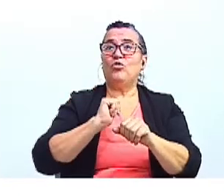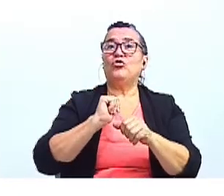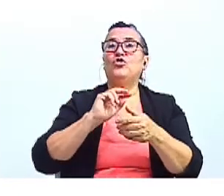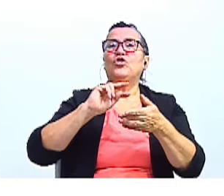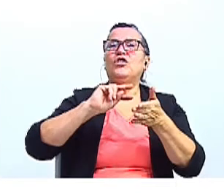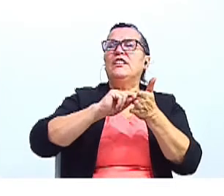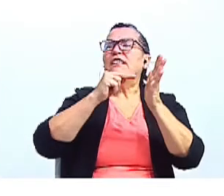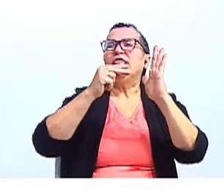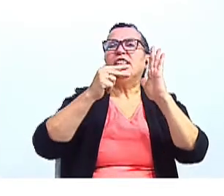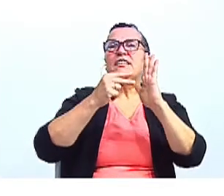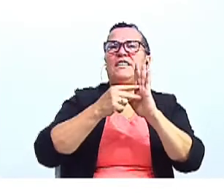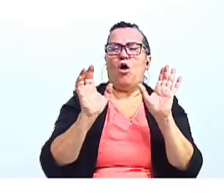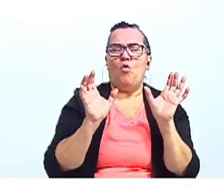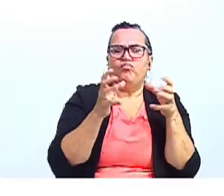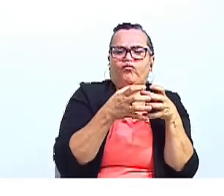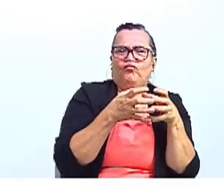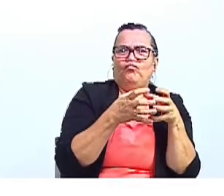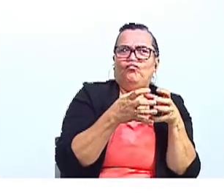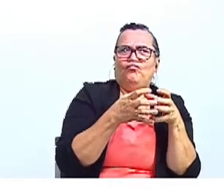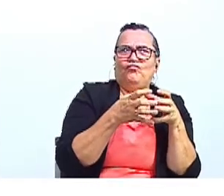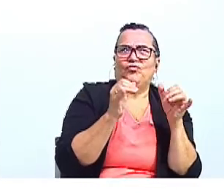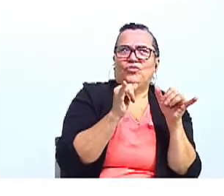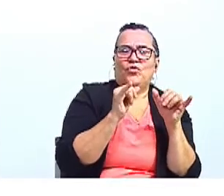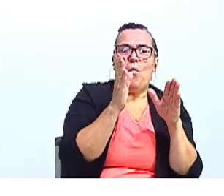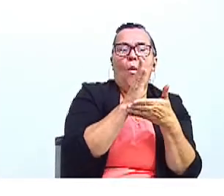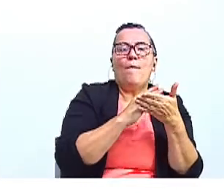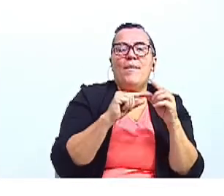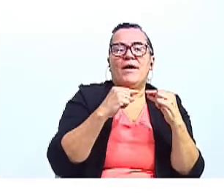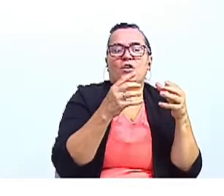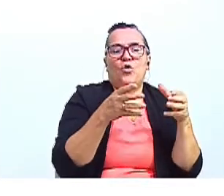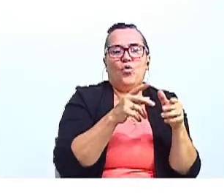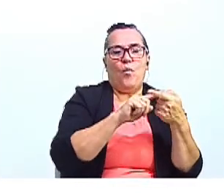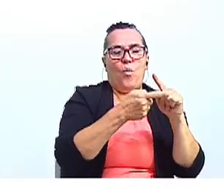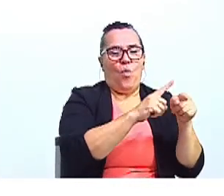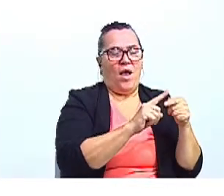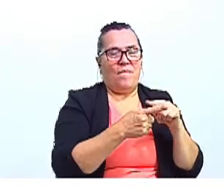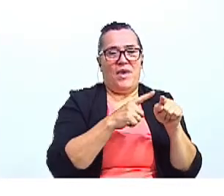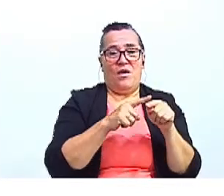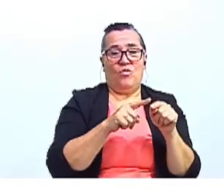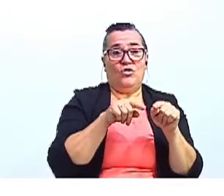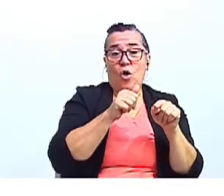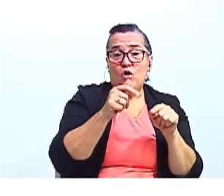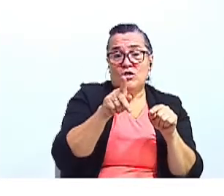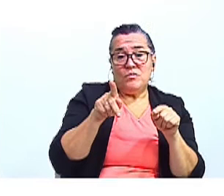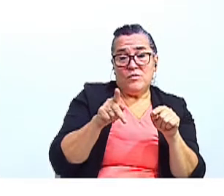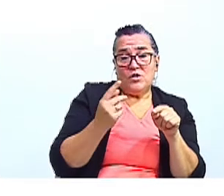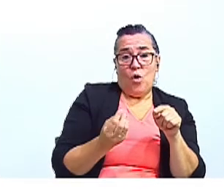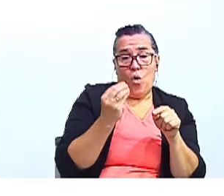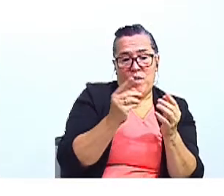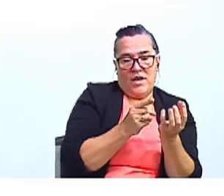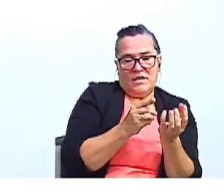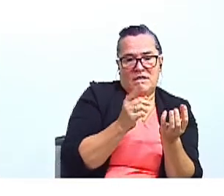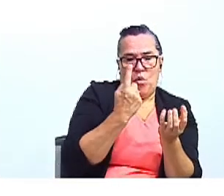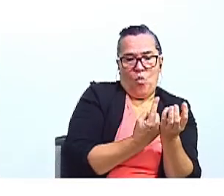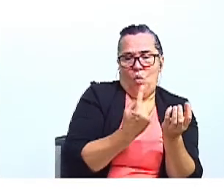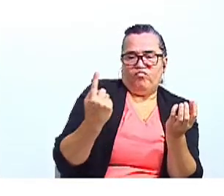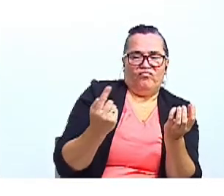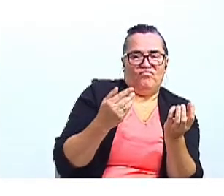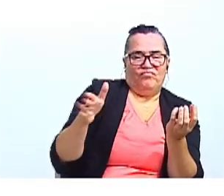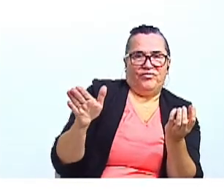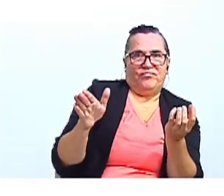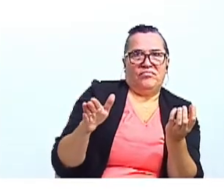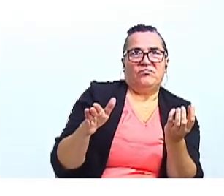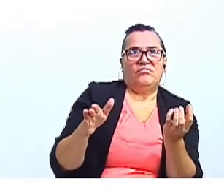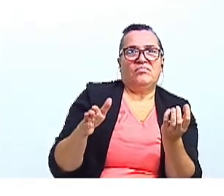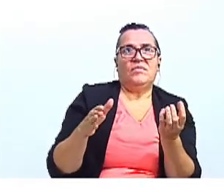clique as being part of a group of friends that leave other kids out on purpose. A clique is